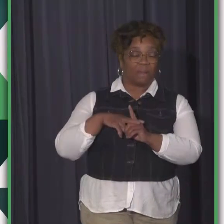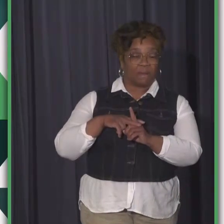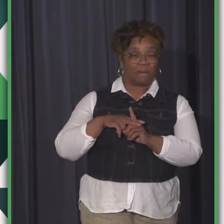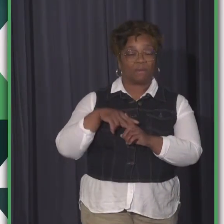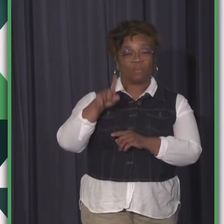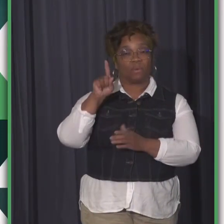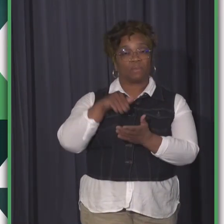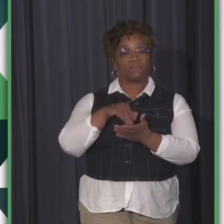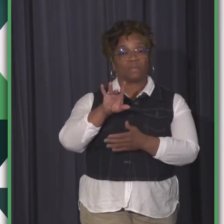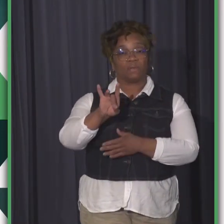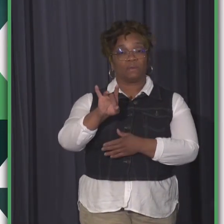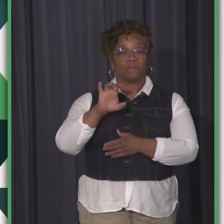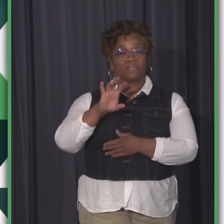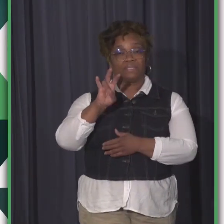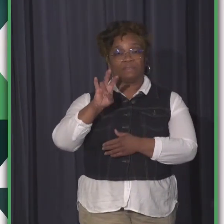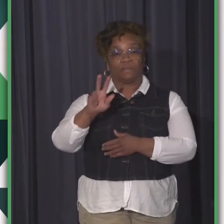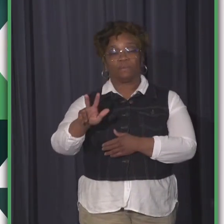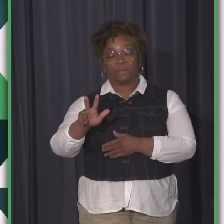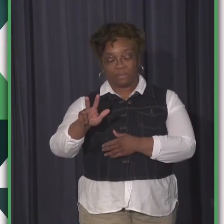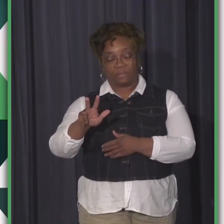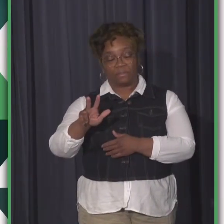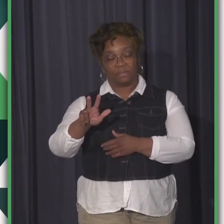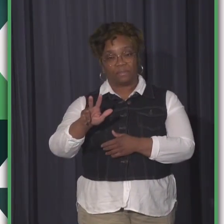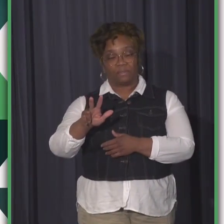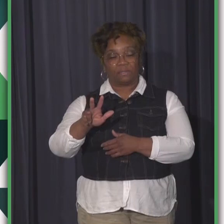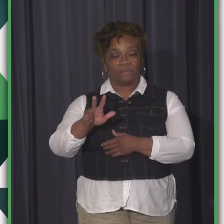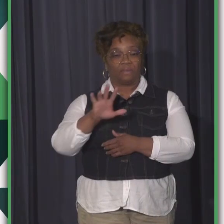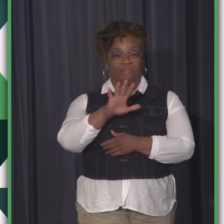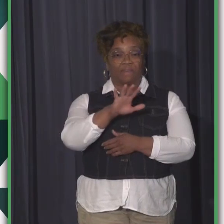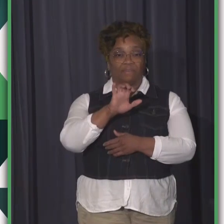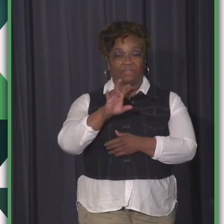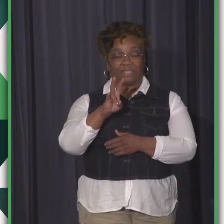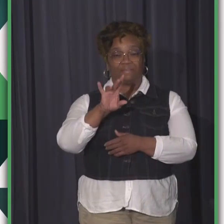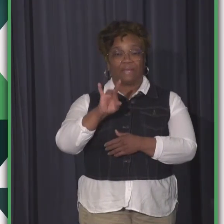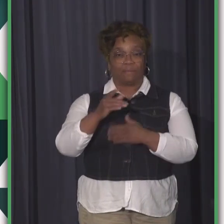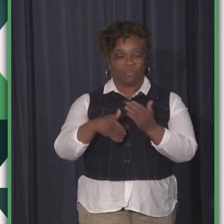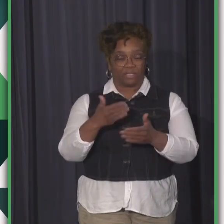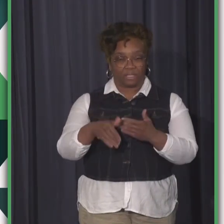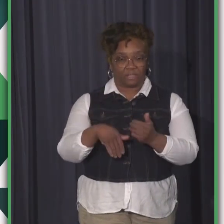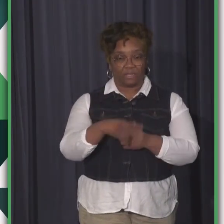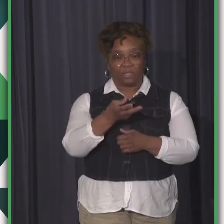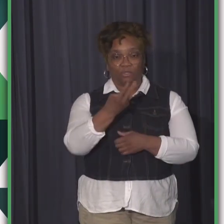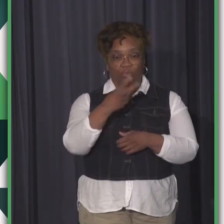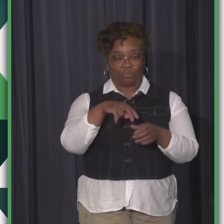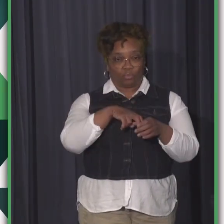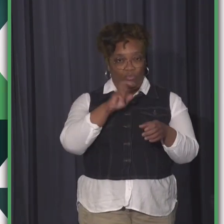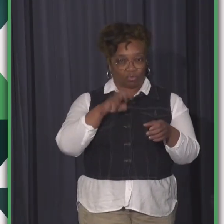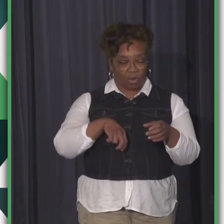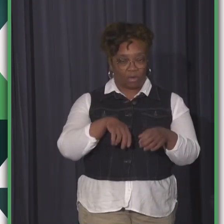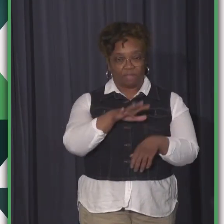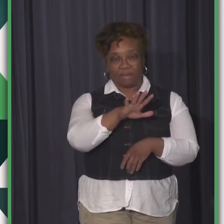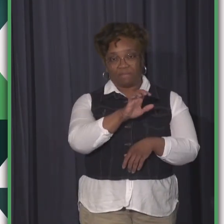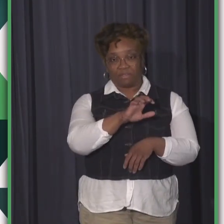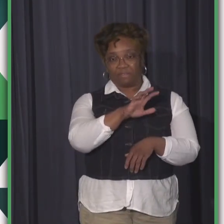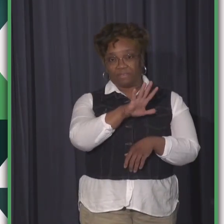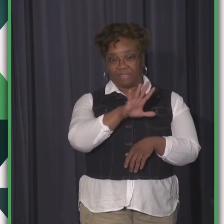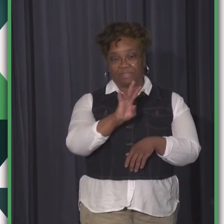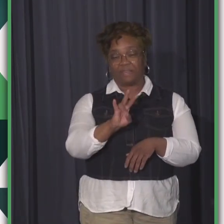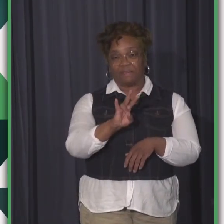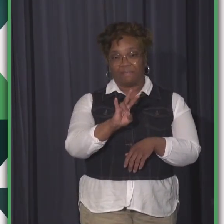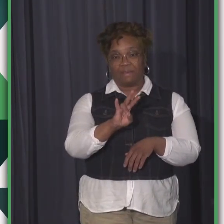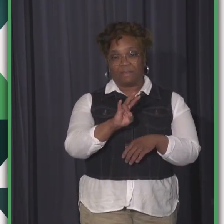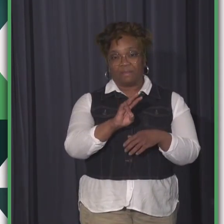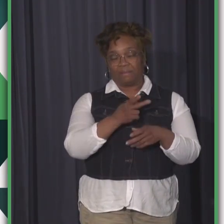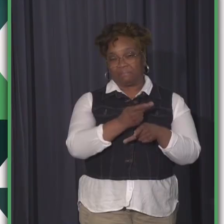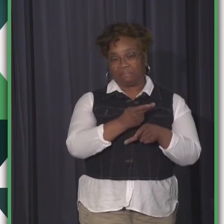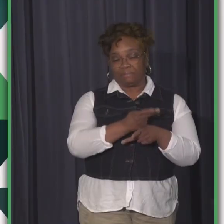of 1,873. 568 were in processing, 2 withdrew, 557